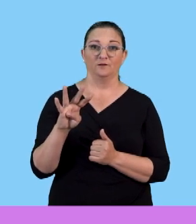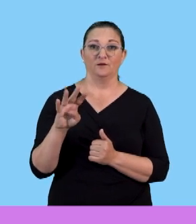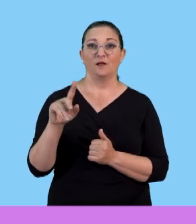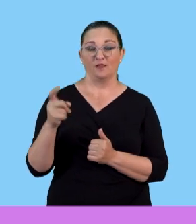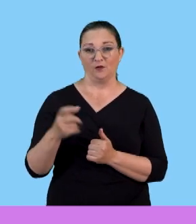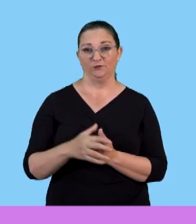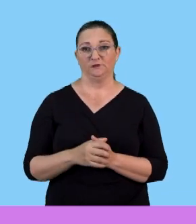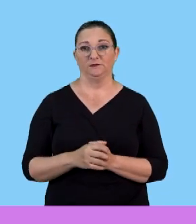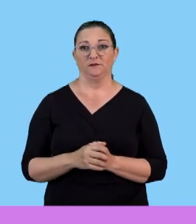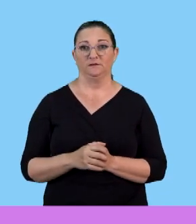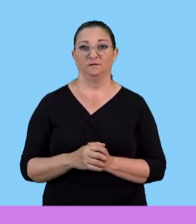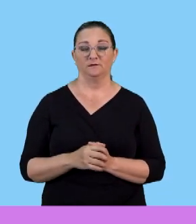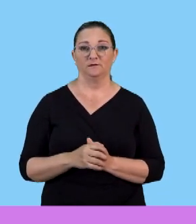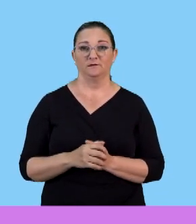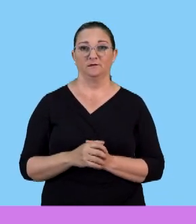34,000. So I have